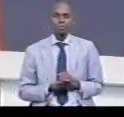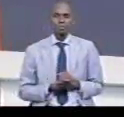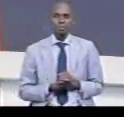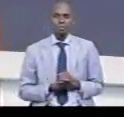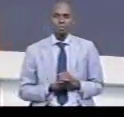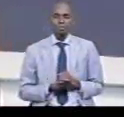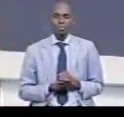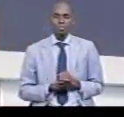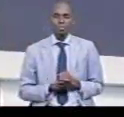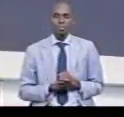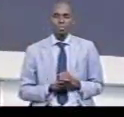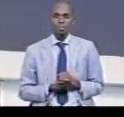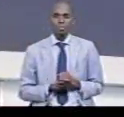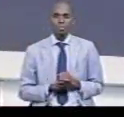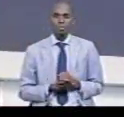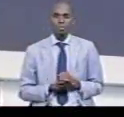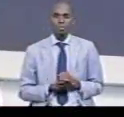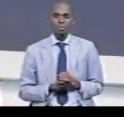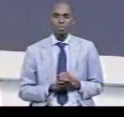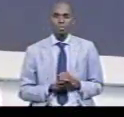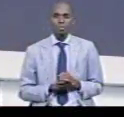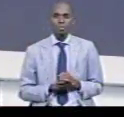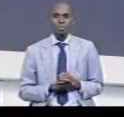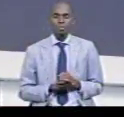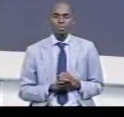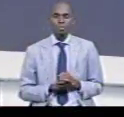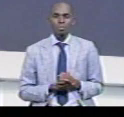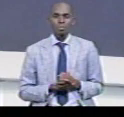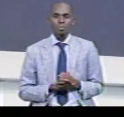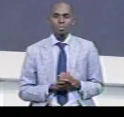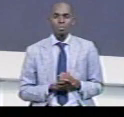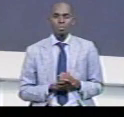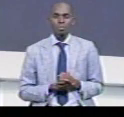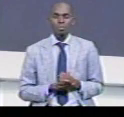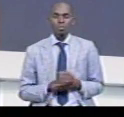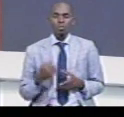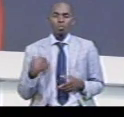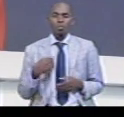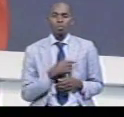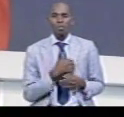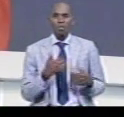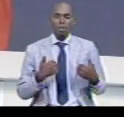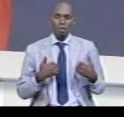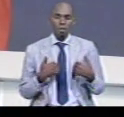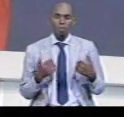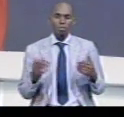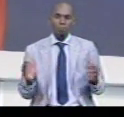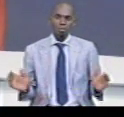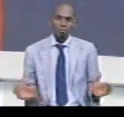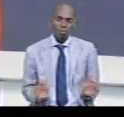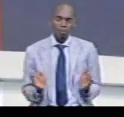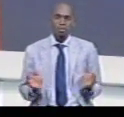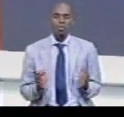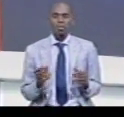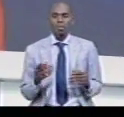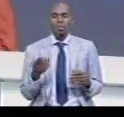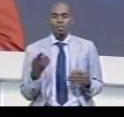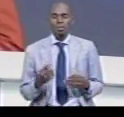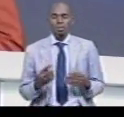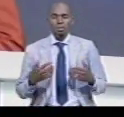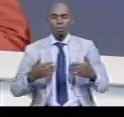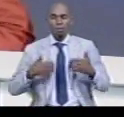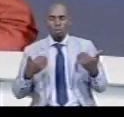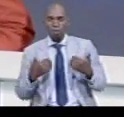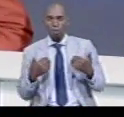So as we have been enjoying, is the young adults, the graduates, young adults are